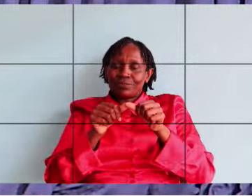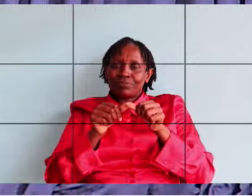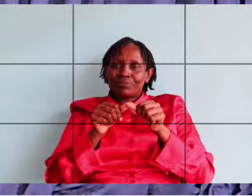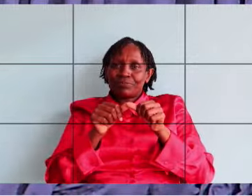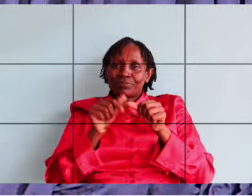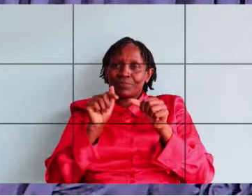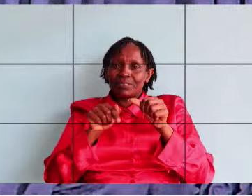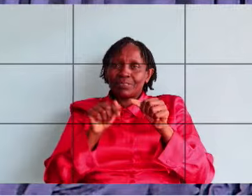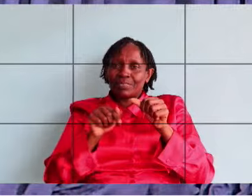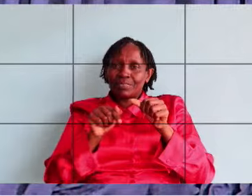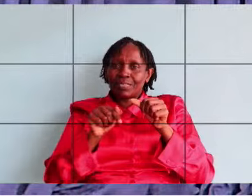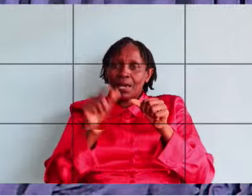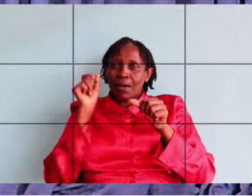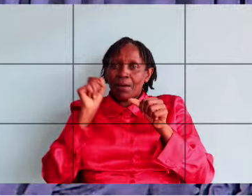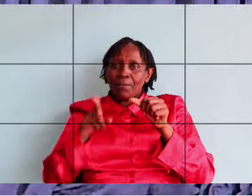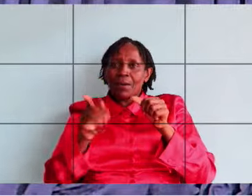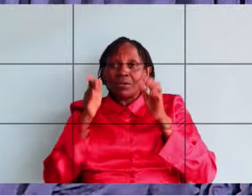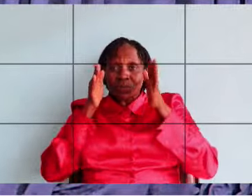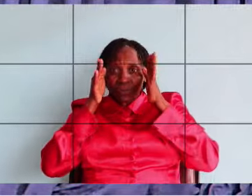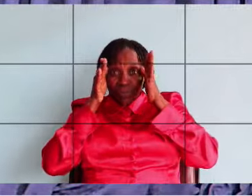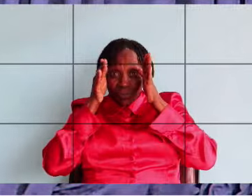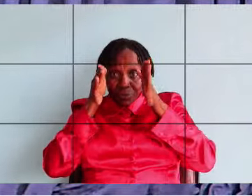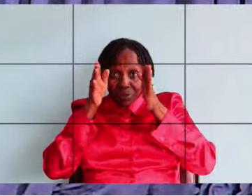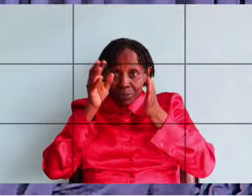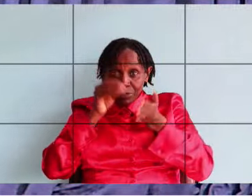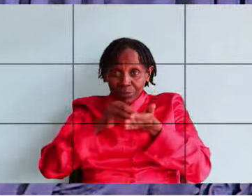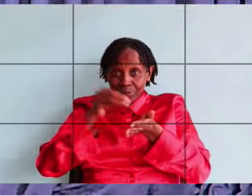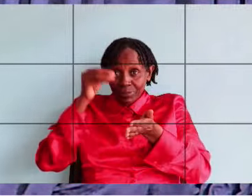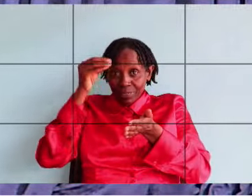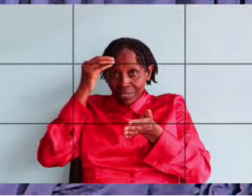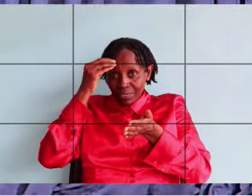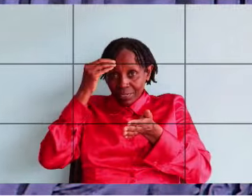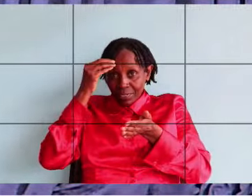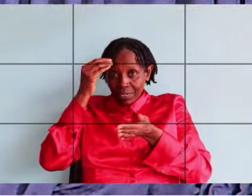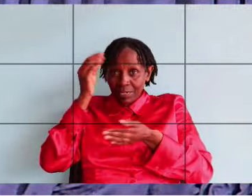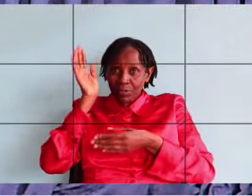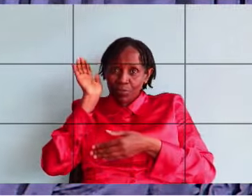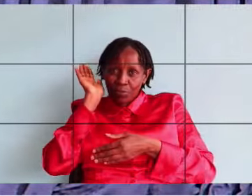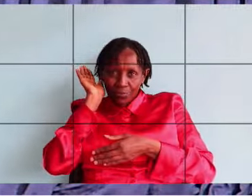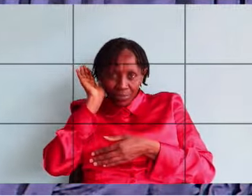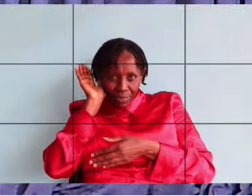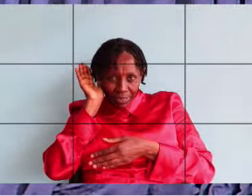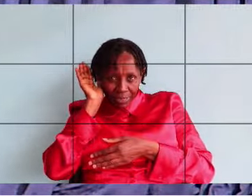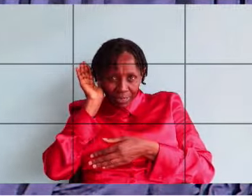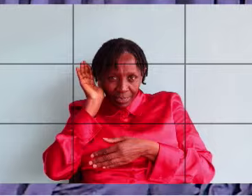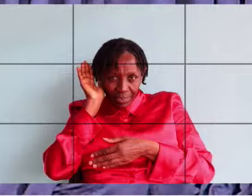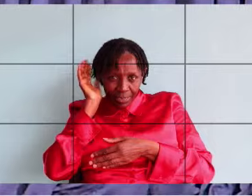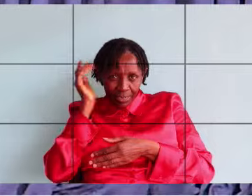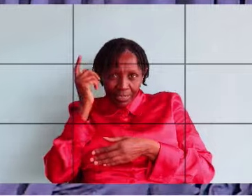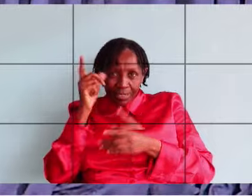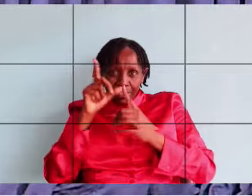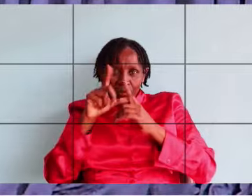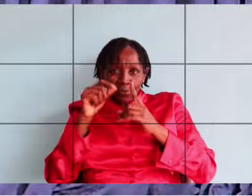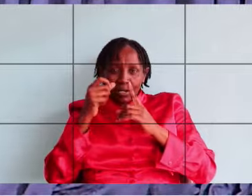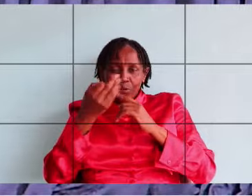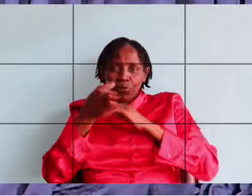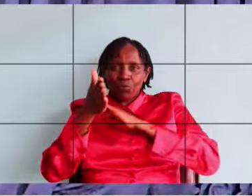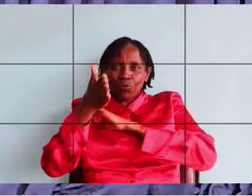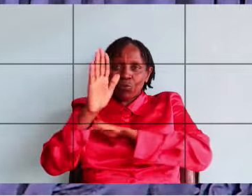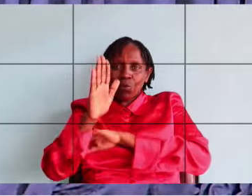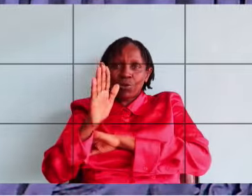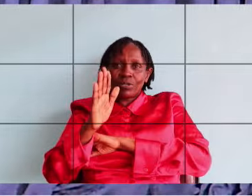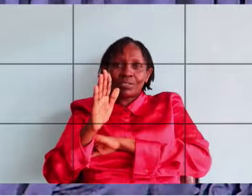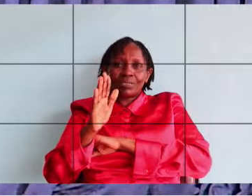we must commit ourselves to study and the obedience of the word of God. So God tells Joshua,